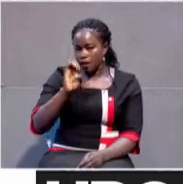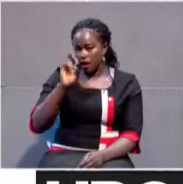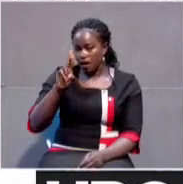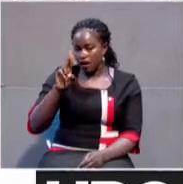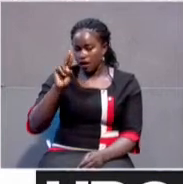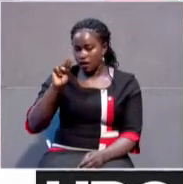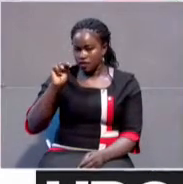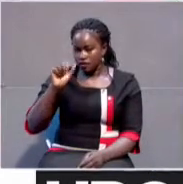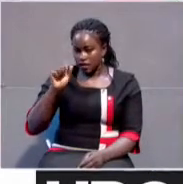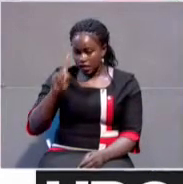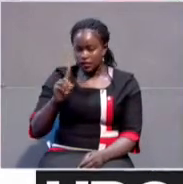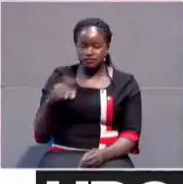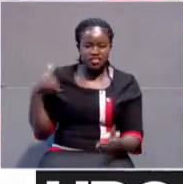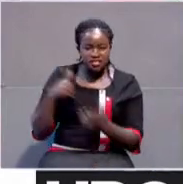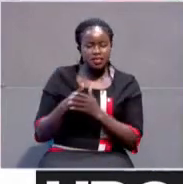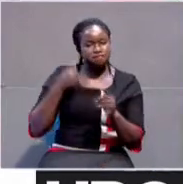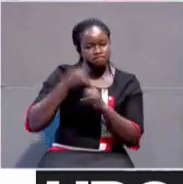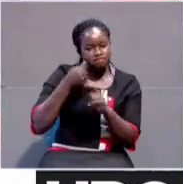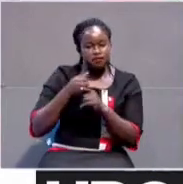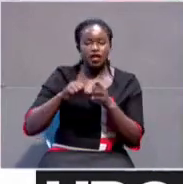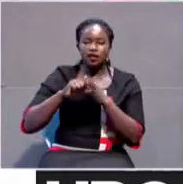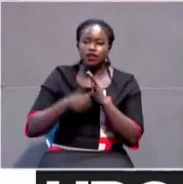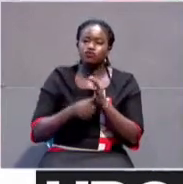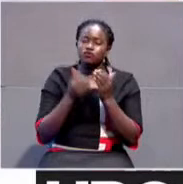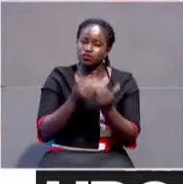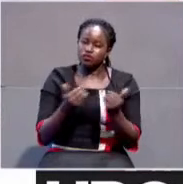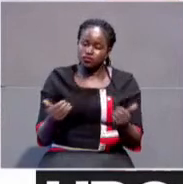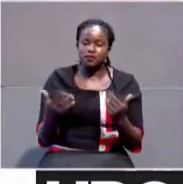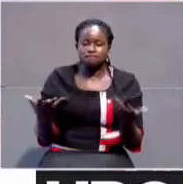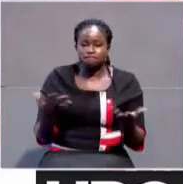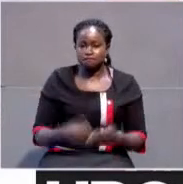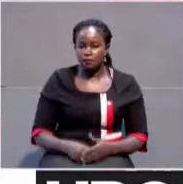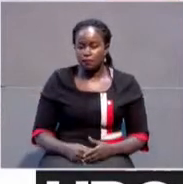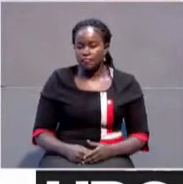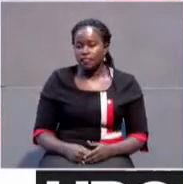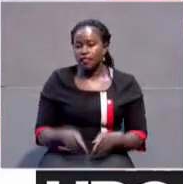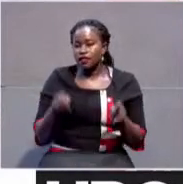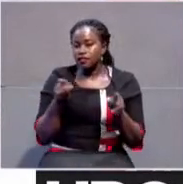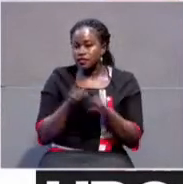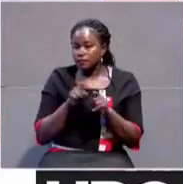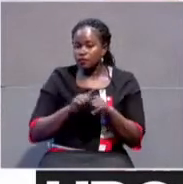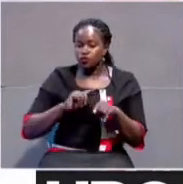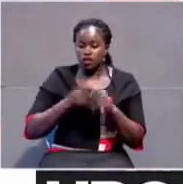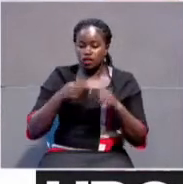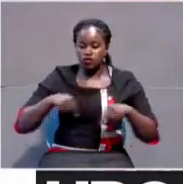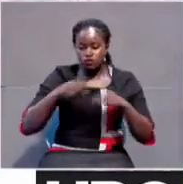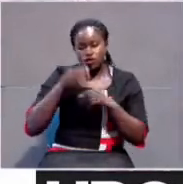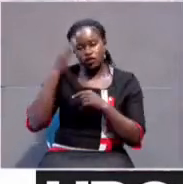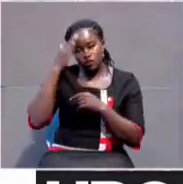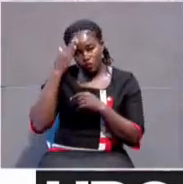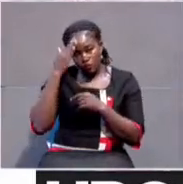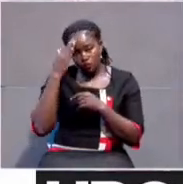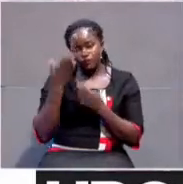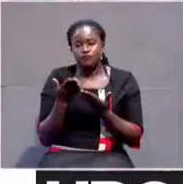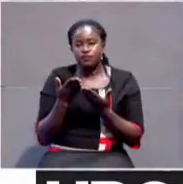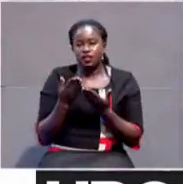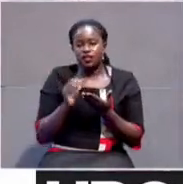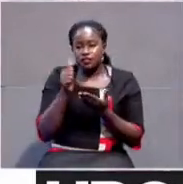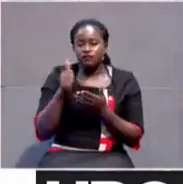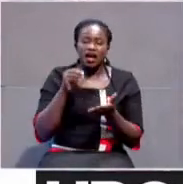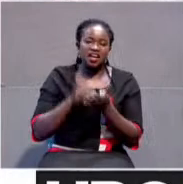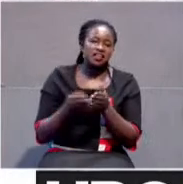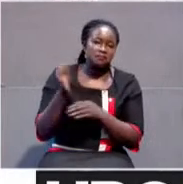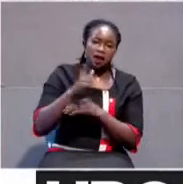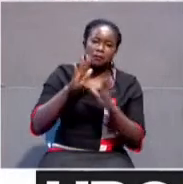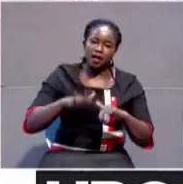for issues regarding children. Even when we know that you are going for the sabbatical